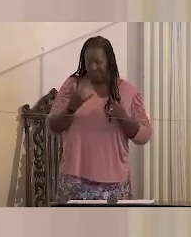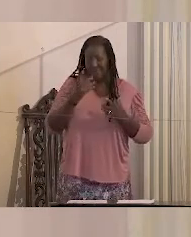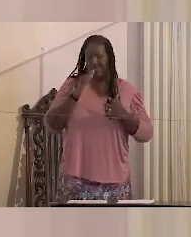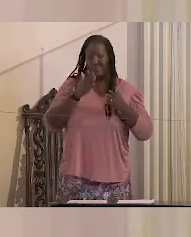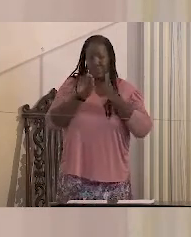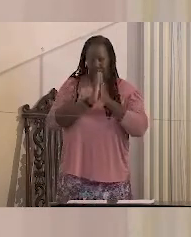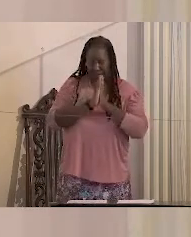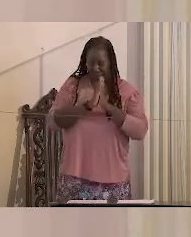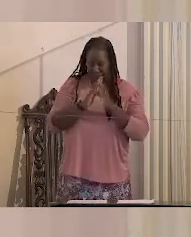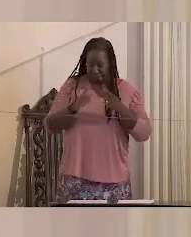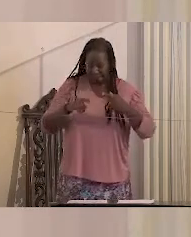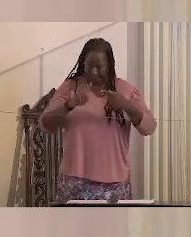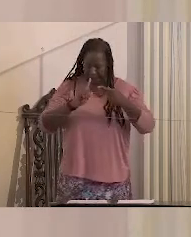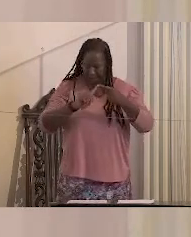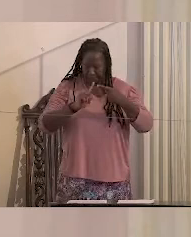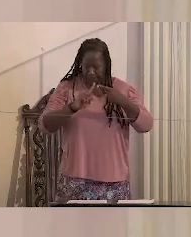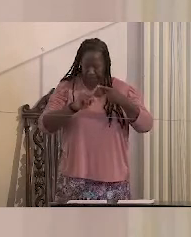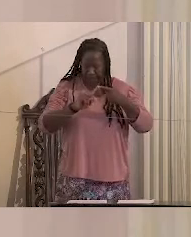wrote,